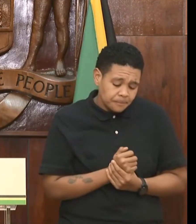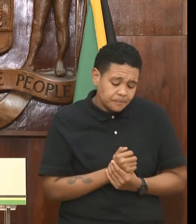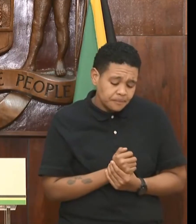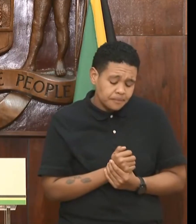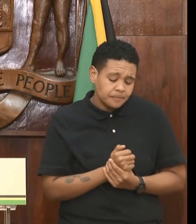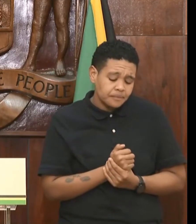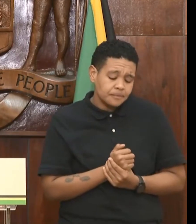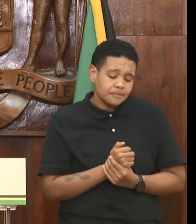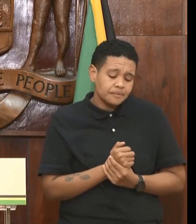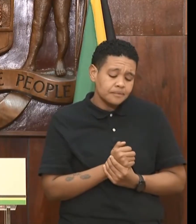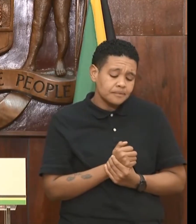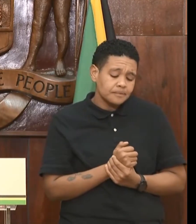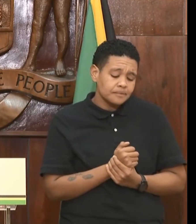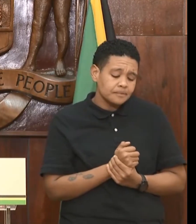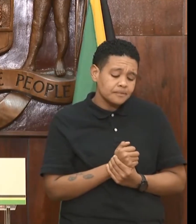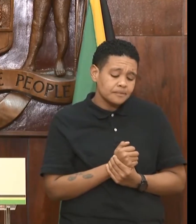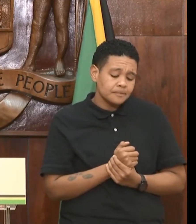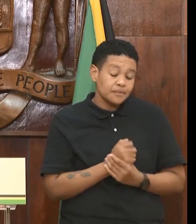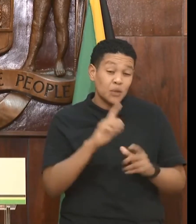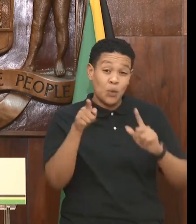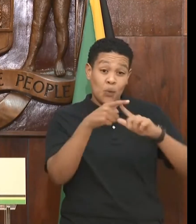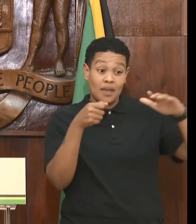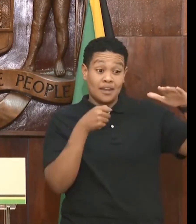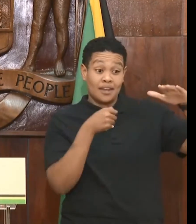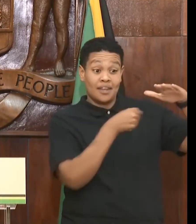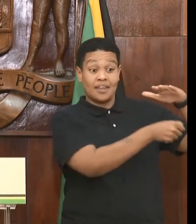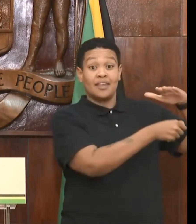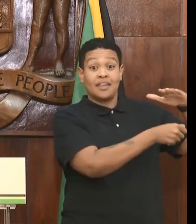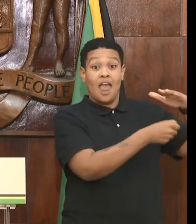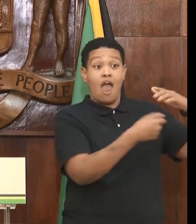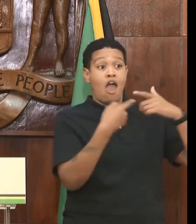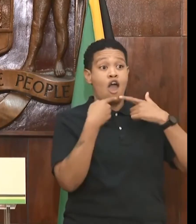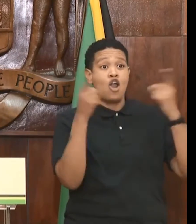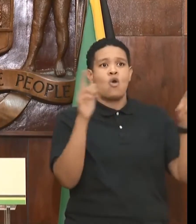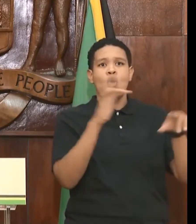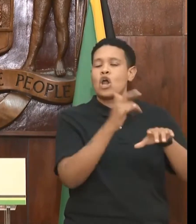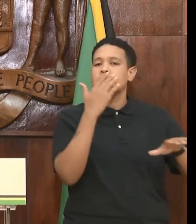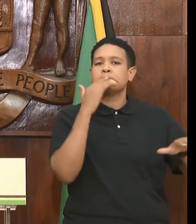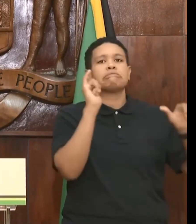when the quarantine announcement was made in the early stages,